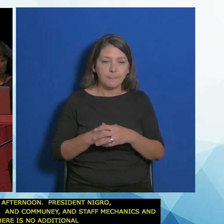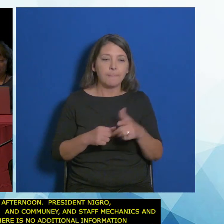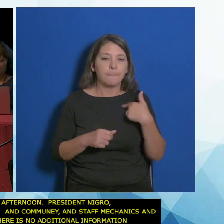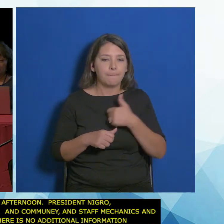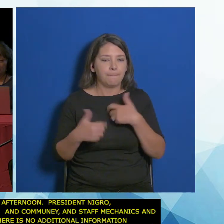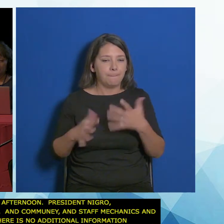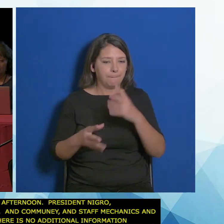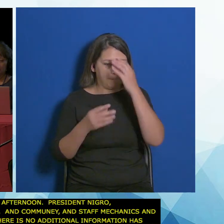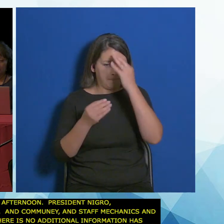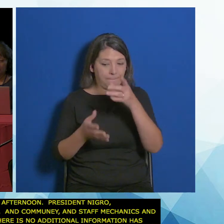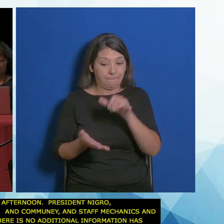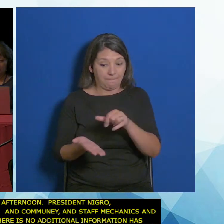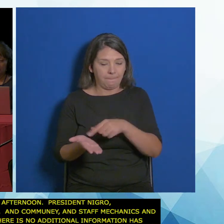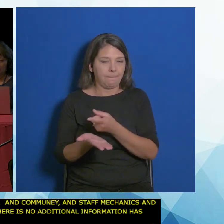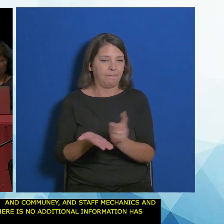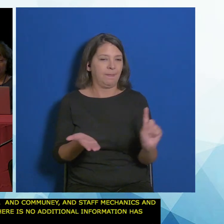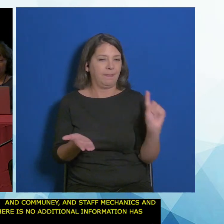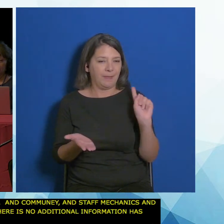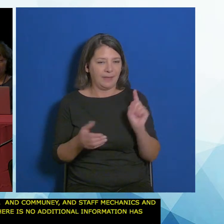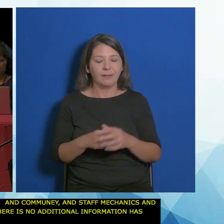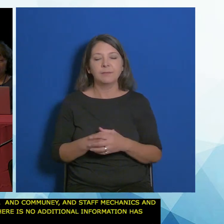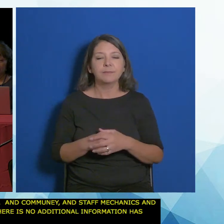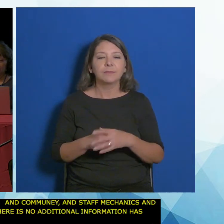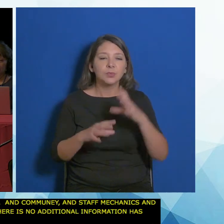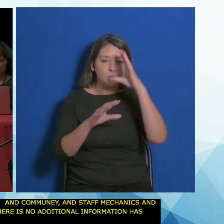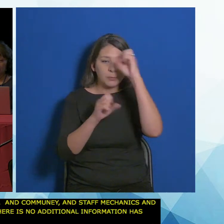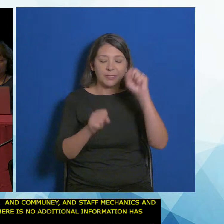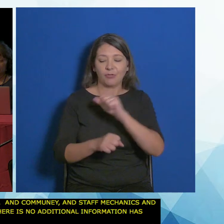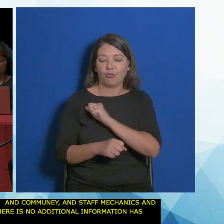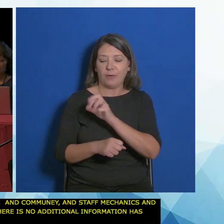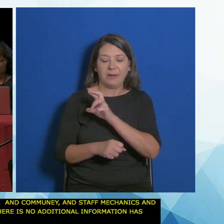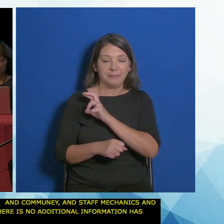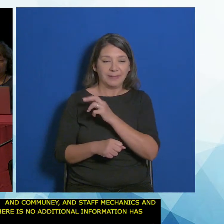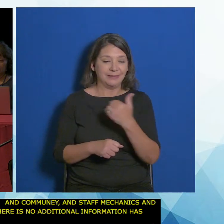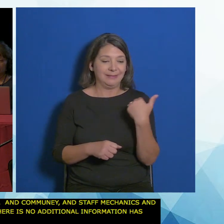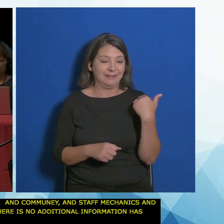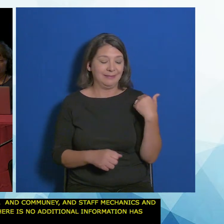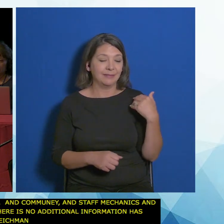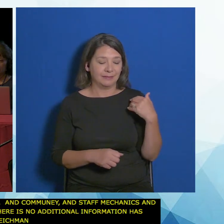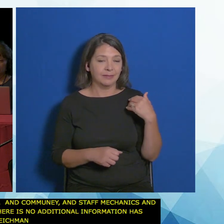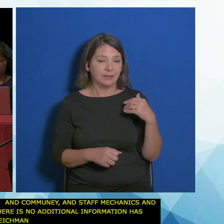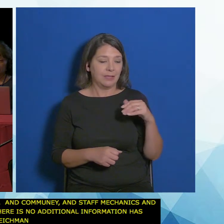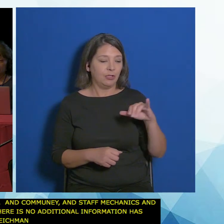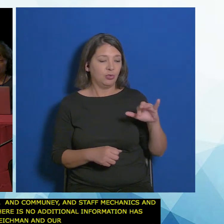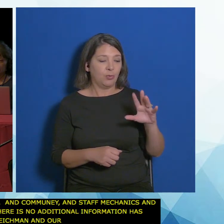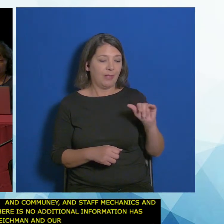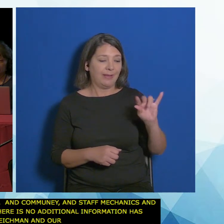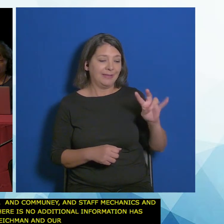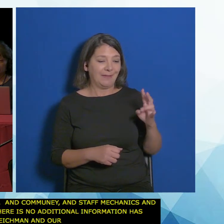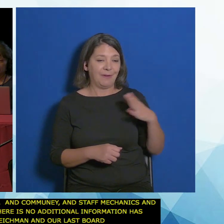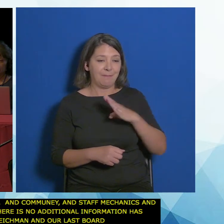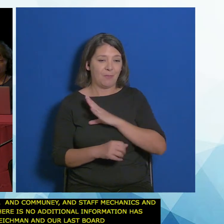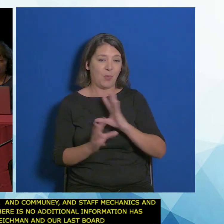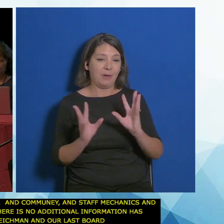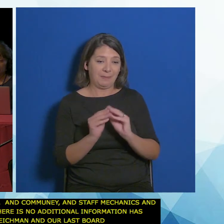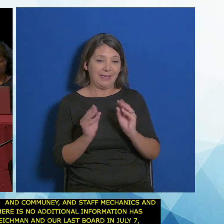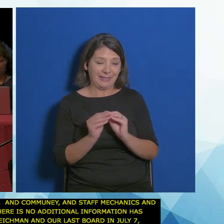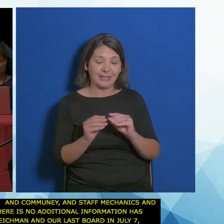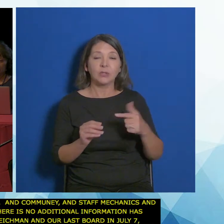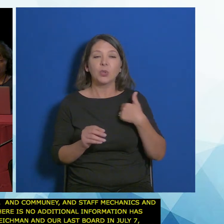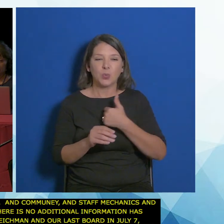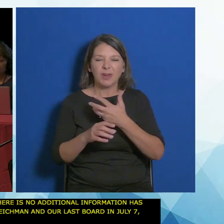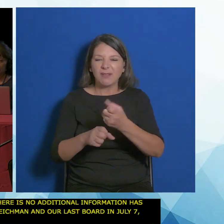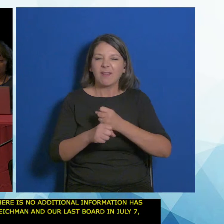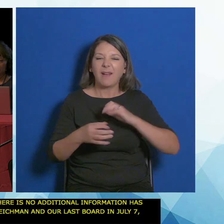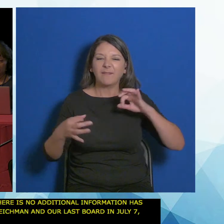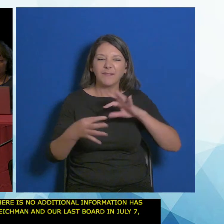week. As Superintendent Reichman mentioned in our last boarding on July 7th, there was feedback that was received on the strategic